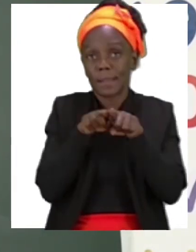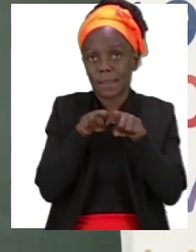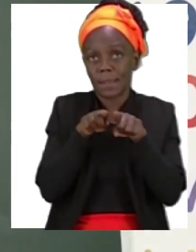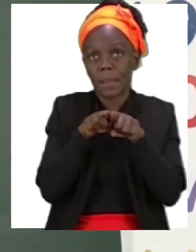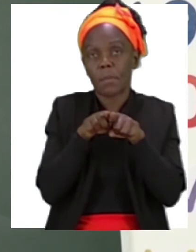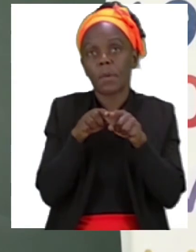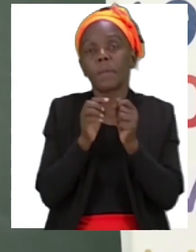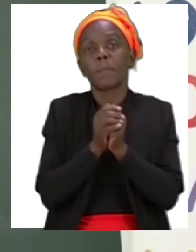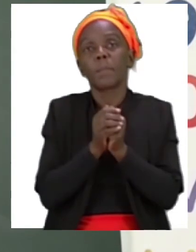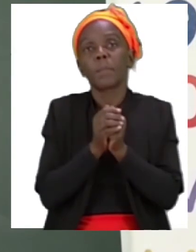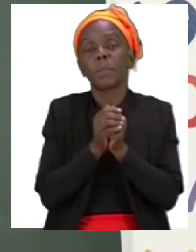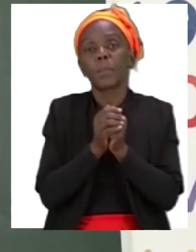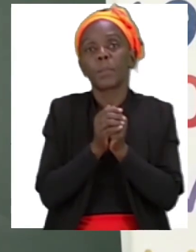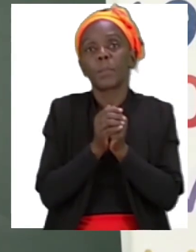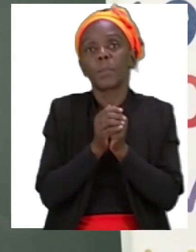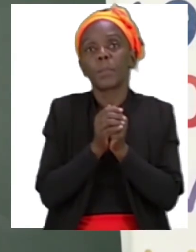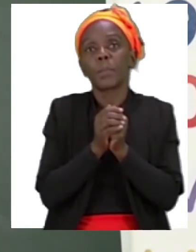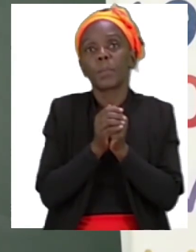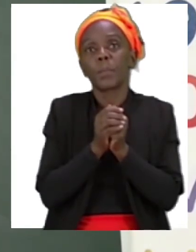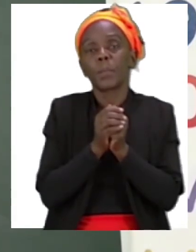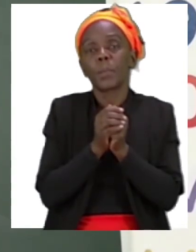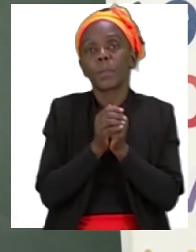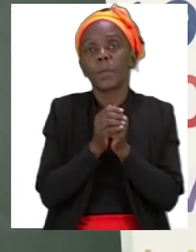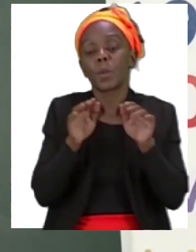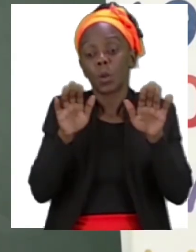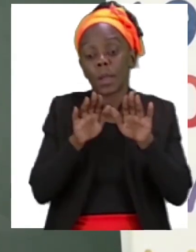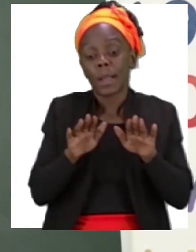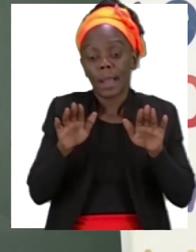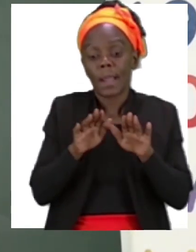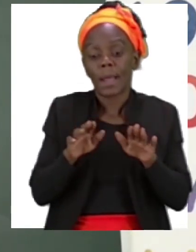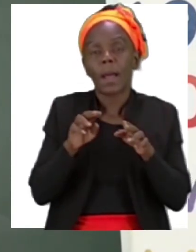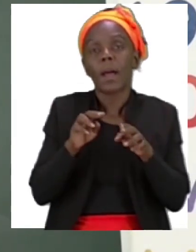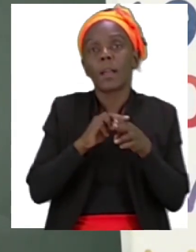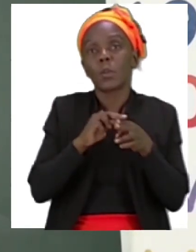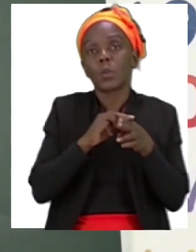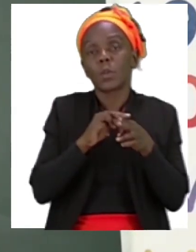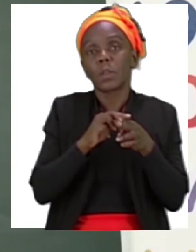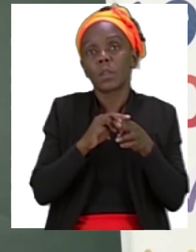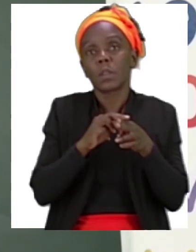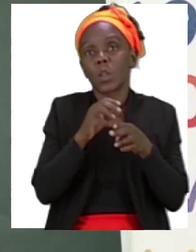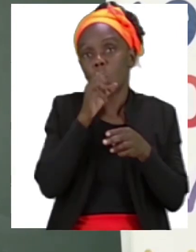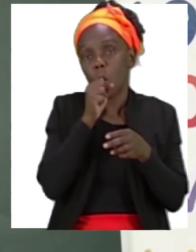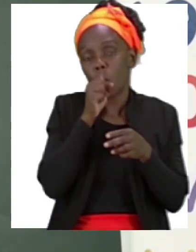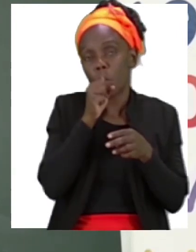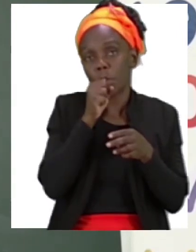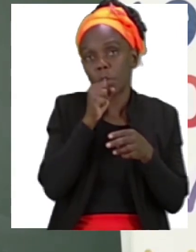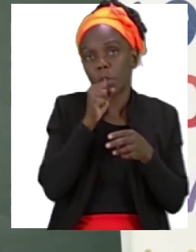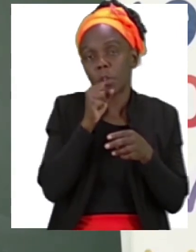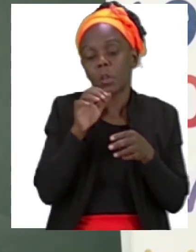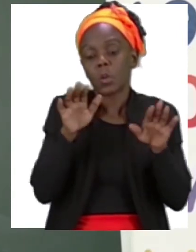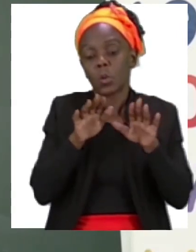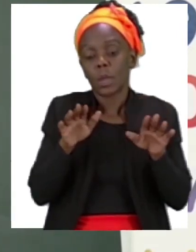sides. You are going to be using the color orange to color your squares. So now